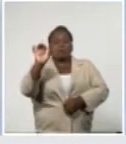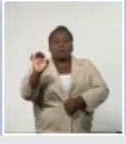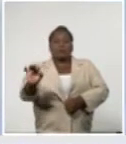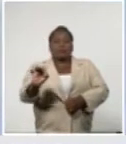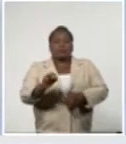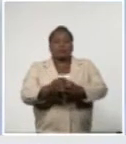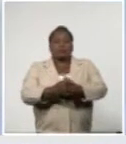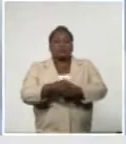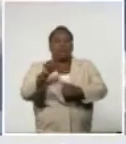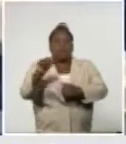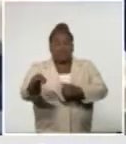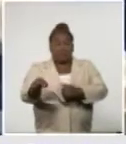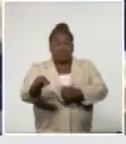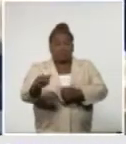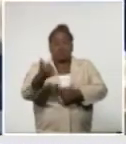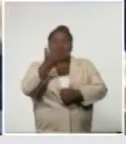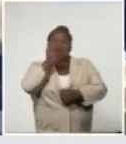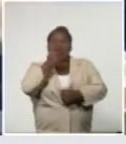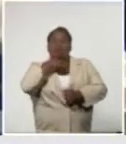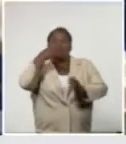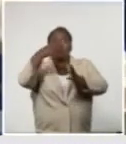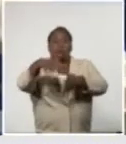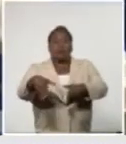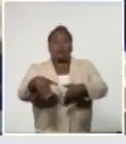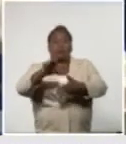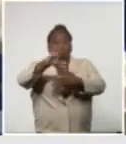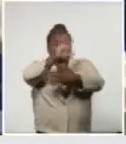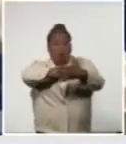3.66% versus